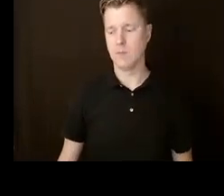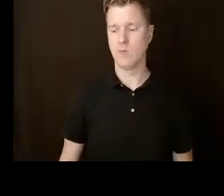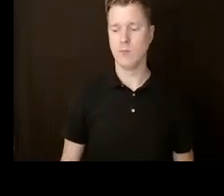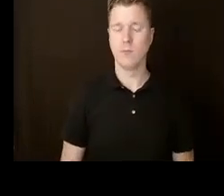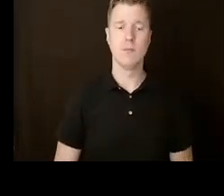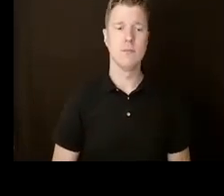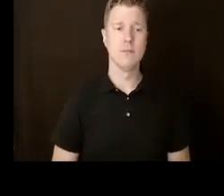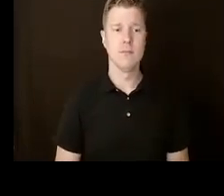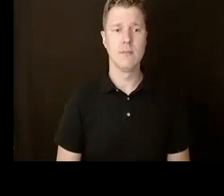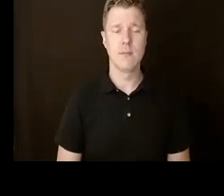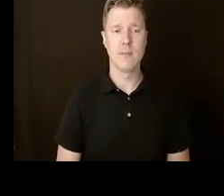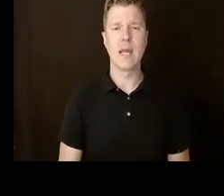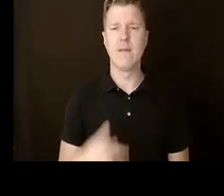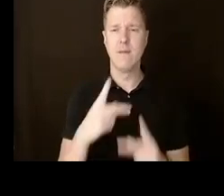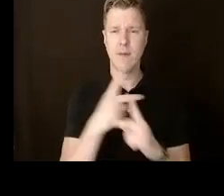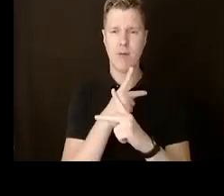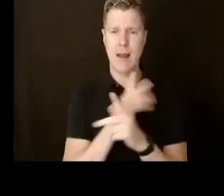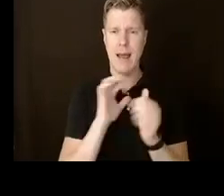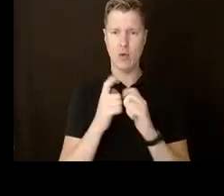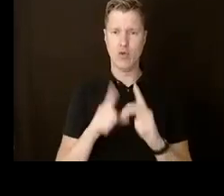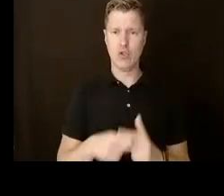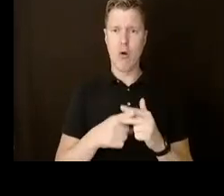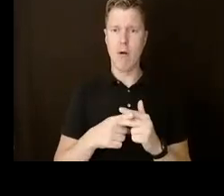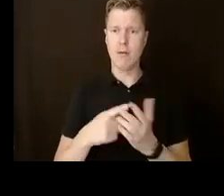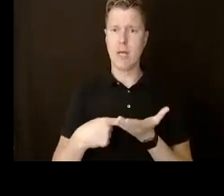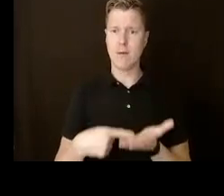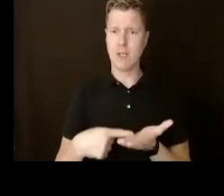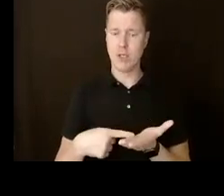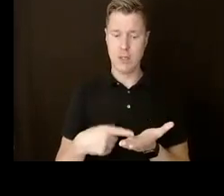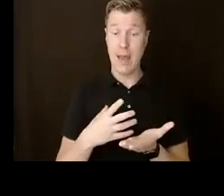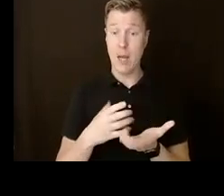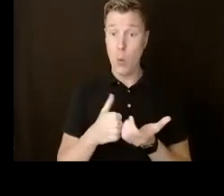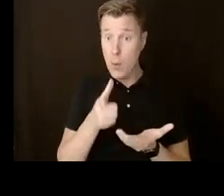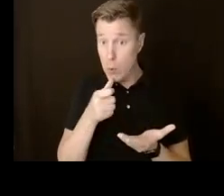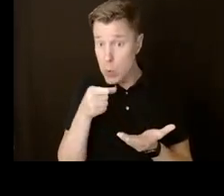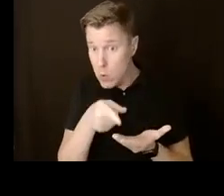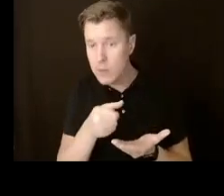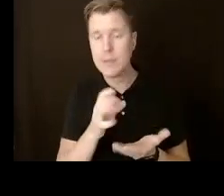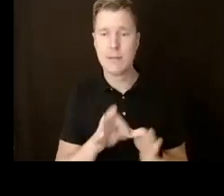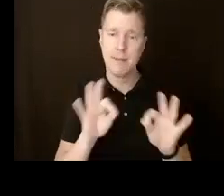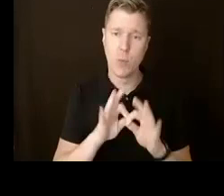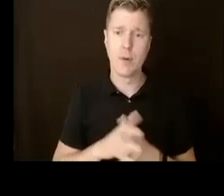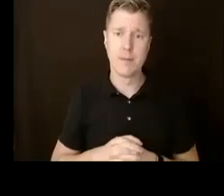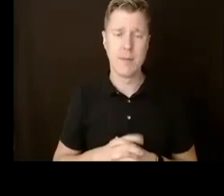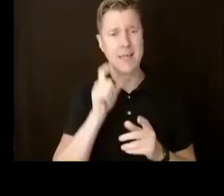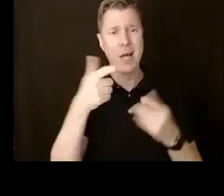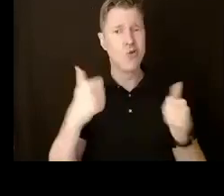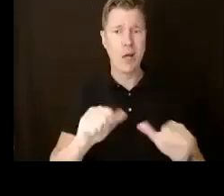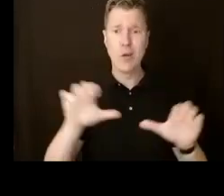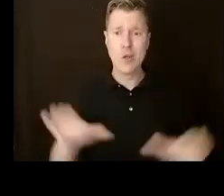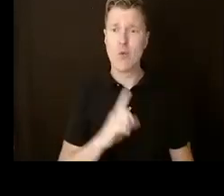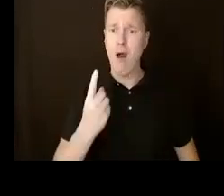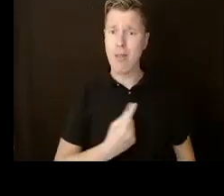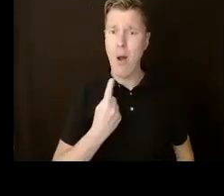and I think figuring out like, how do you start them and with who is really important, and not trying to do it alone.